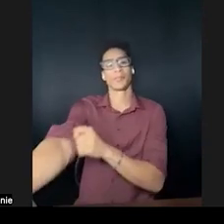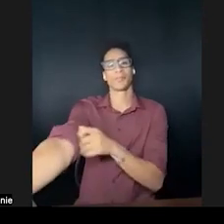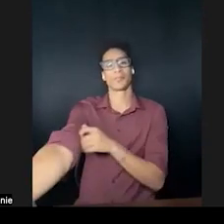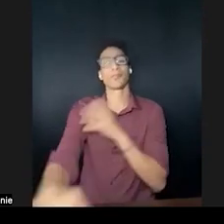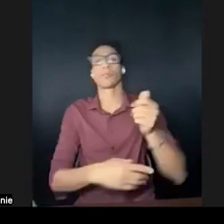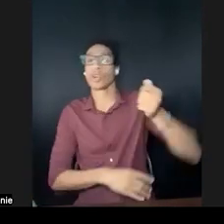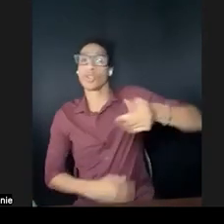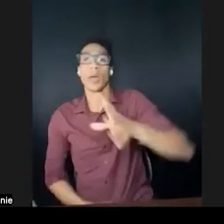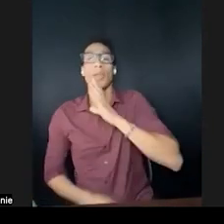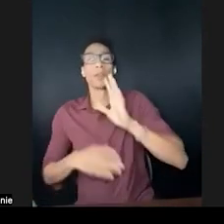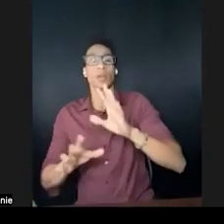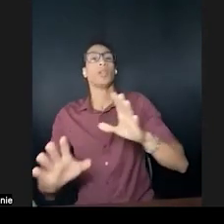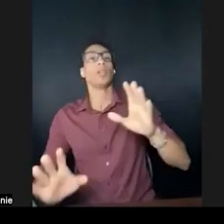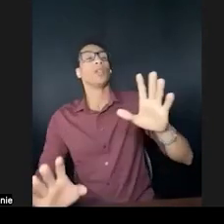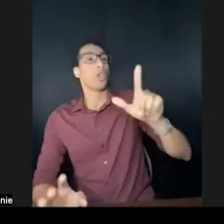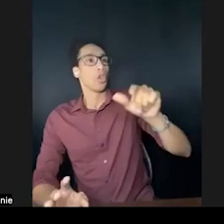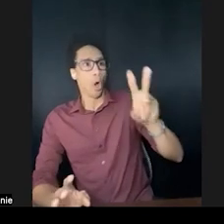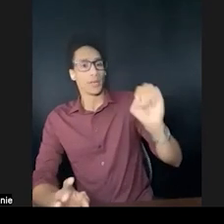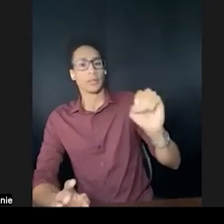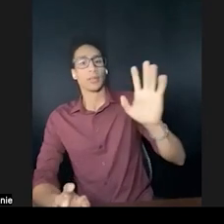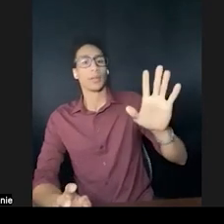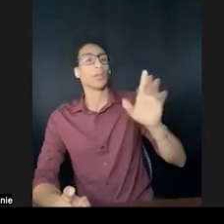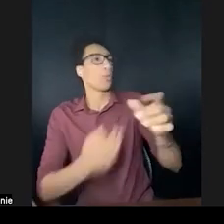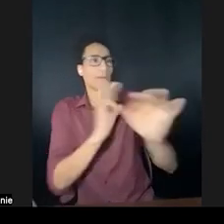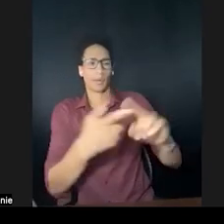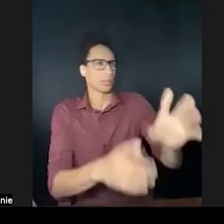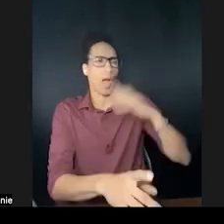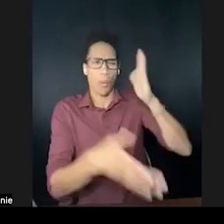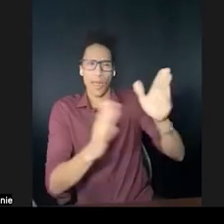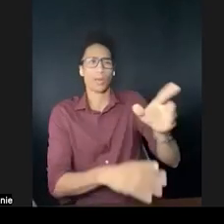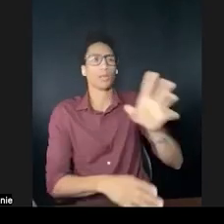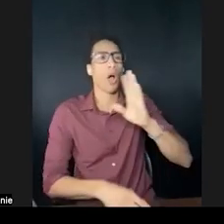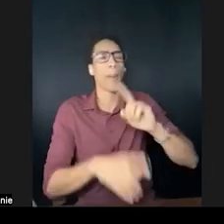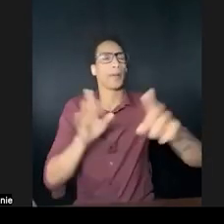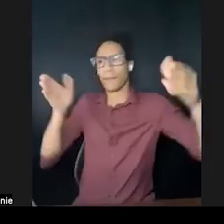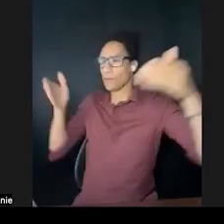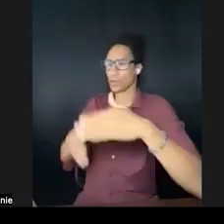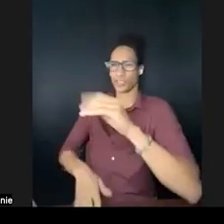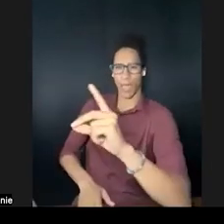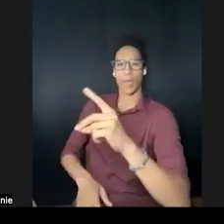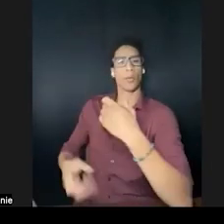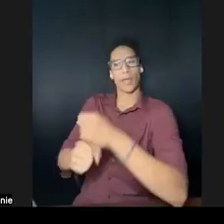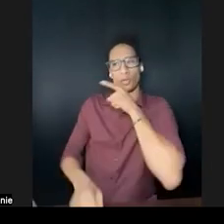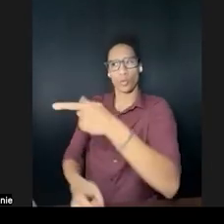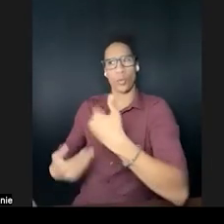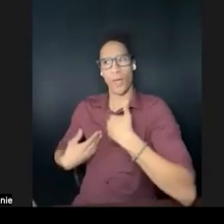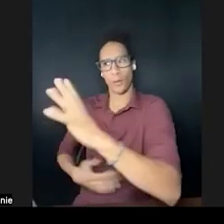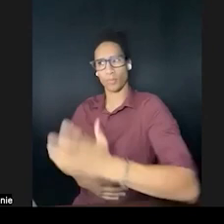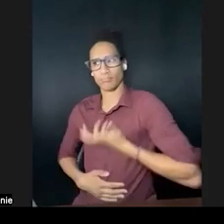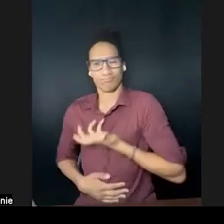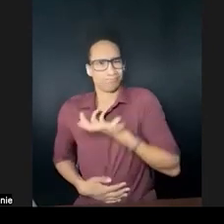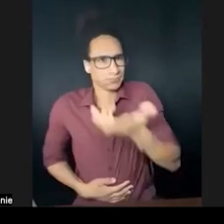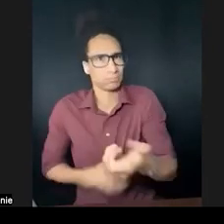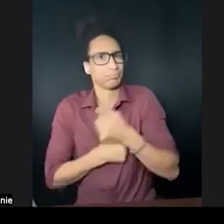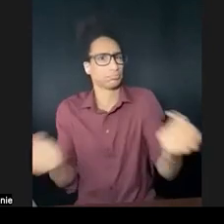I want you to have them. We want to just be sure that you have them. Did you feel that the parole process heard you?